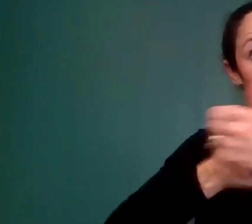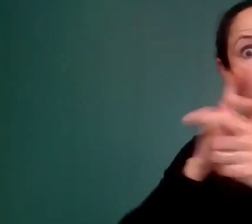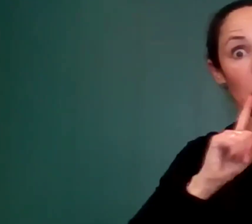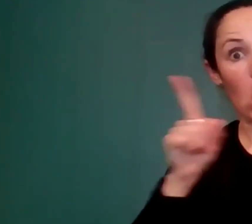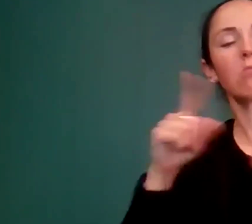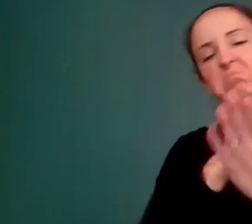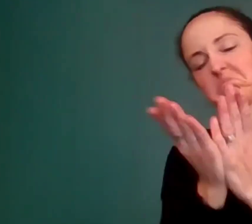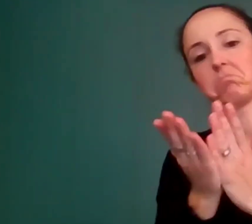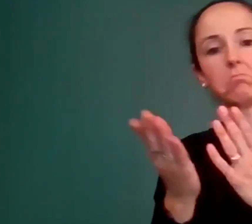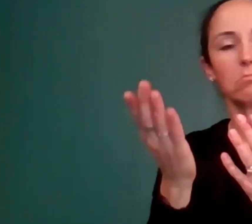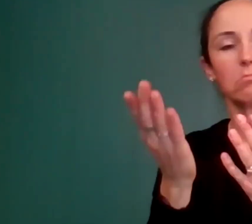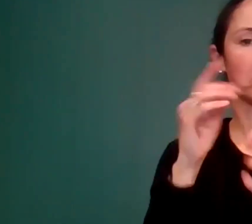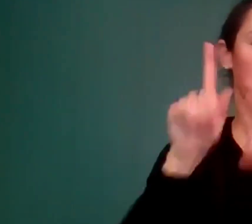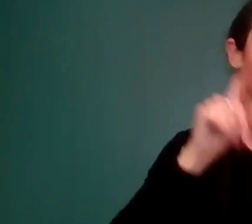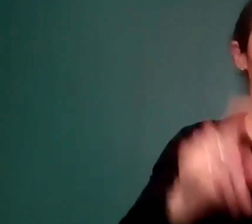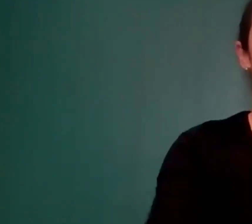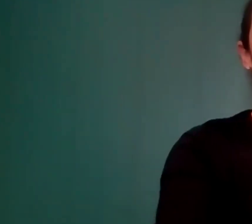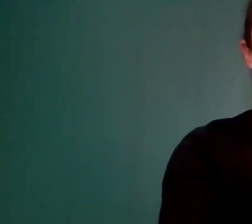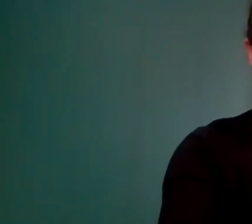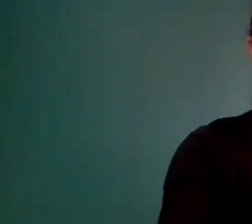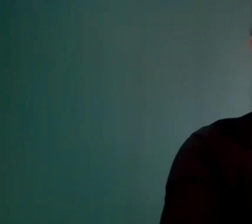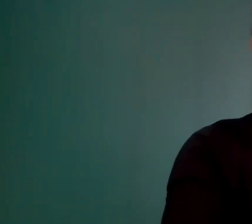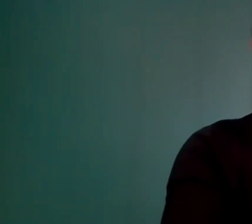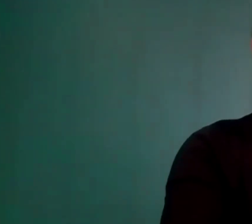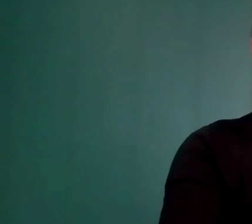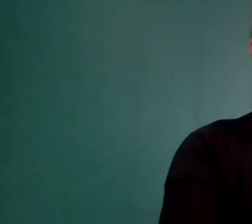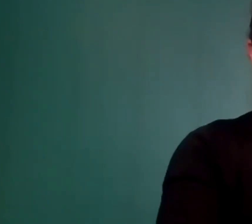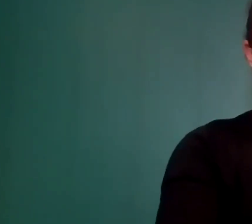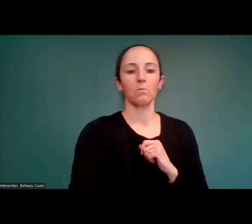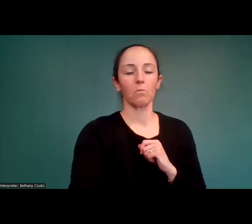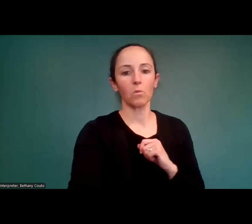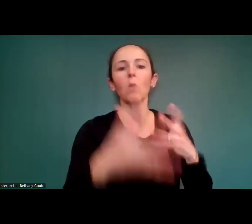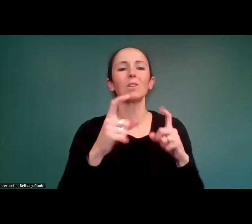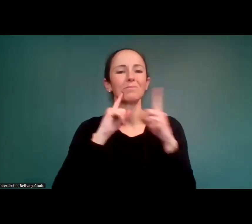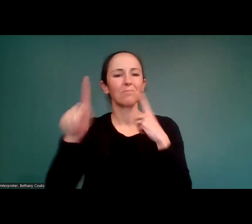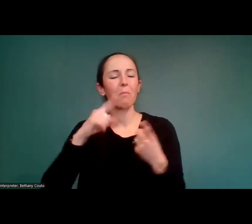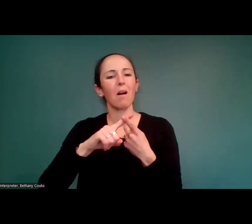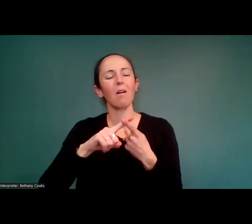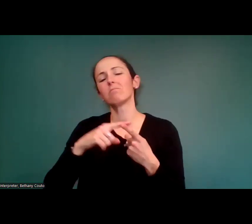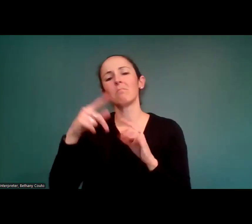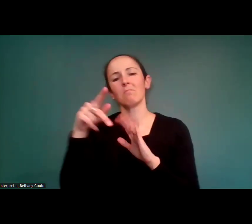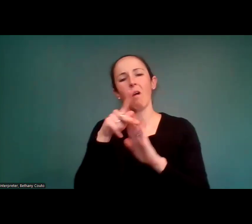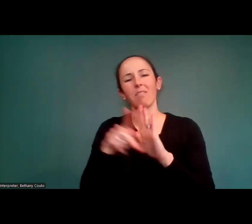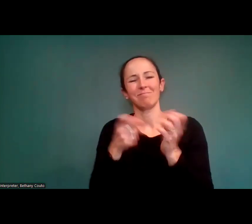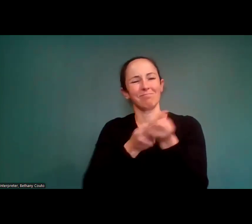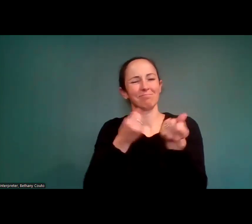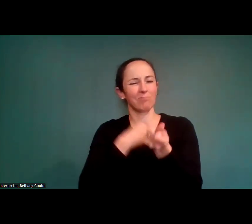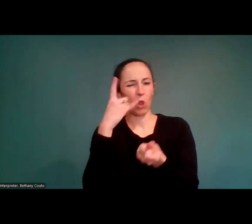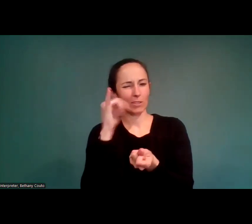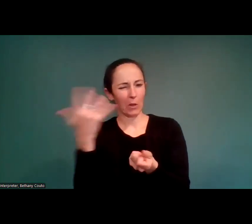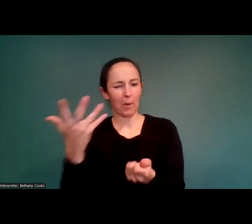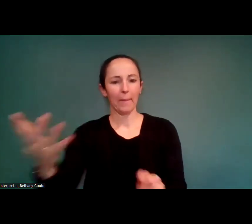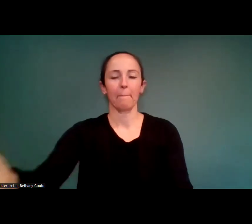just want to share a few slides that talk a little bit about how we think about policy advocacy and how data can be used in